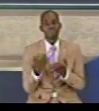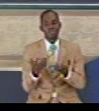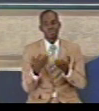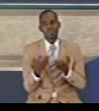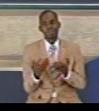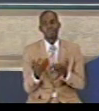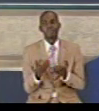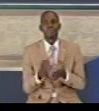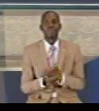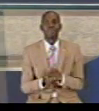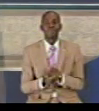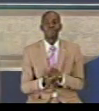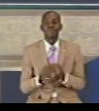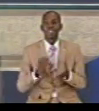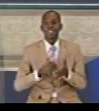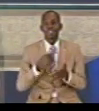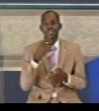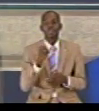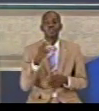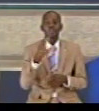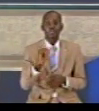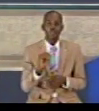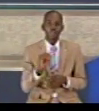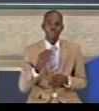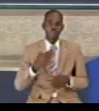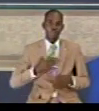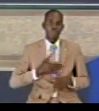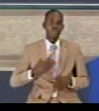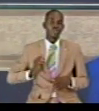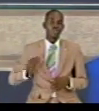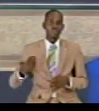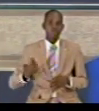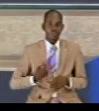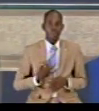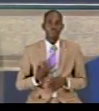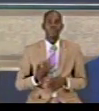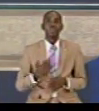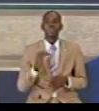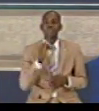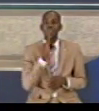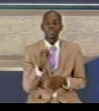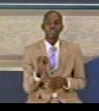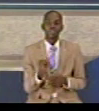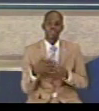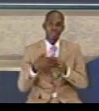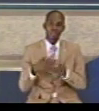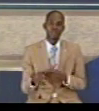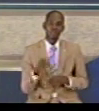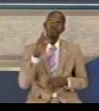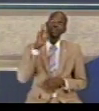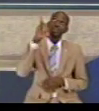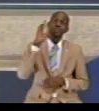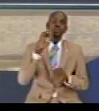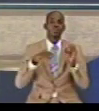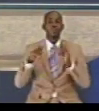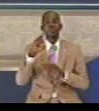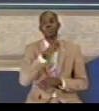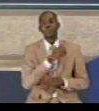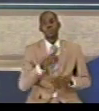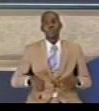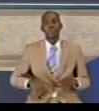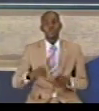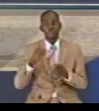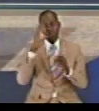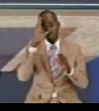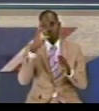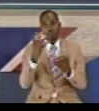thirsty. He says, so my soul panteth after thee, O God. He wanted something from